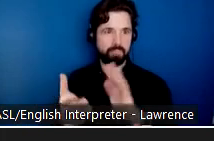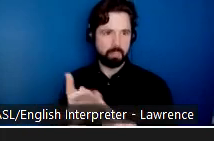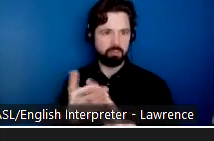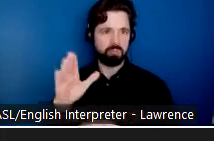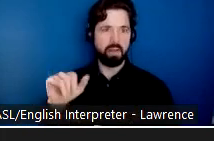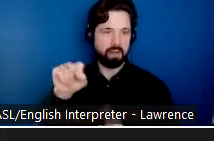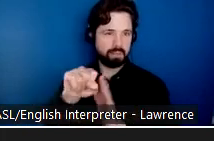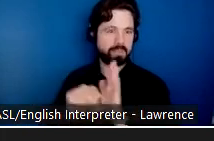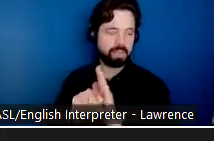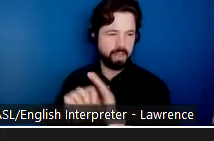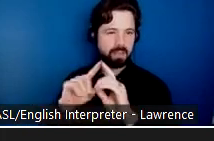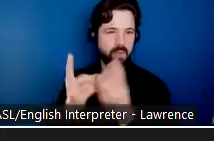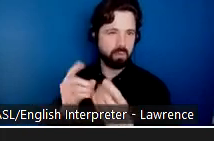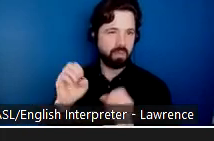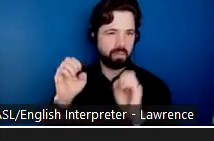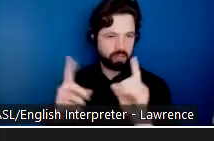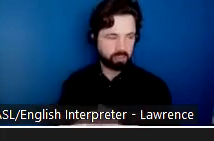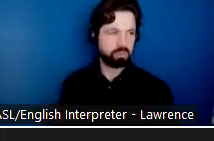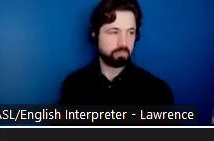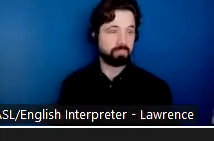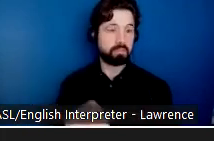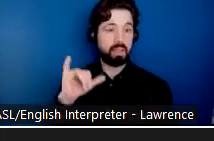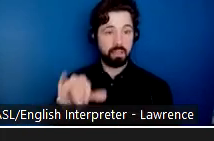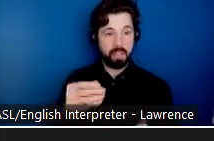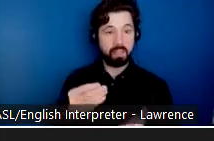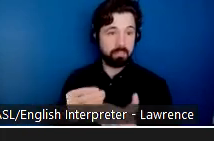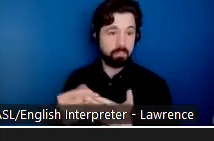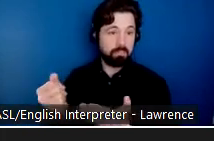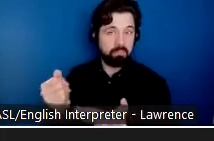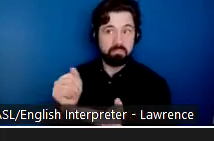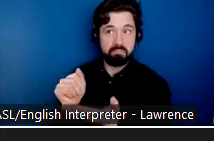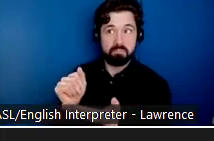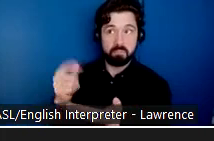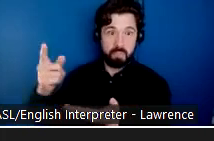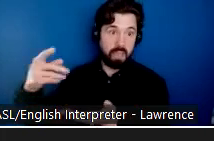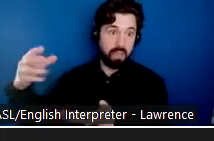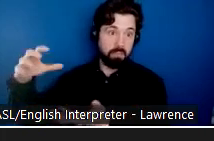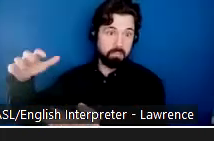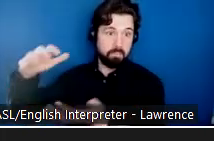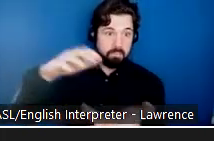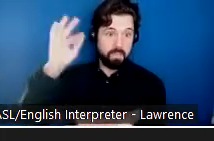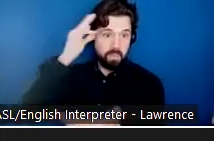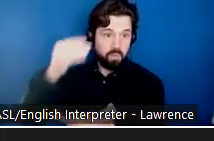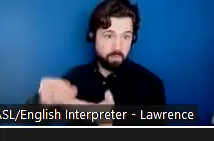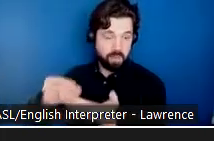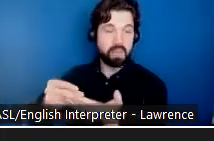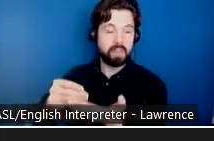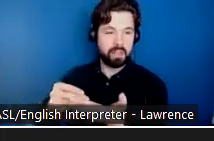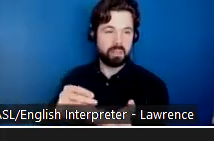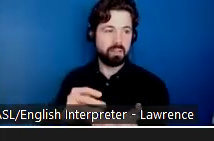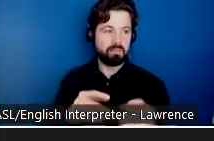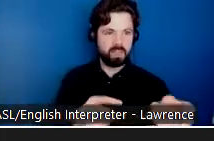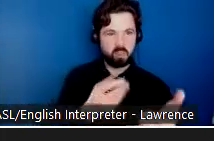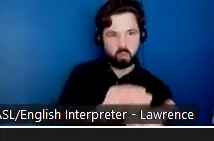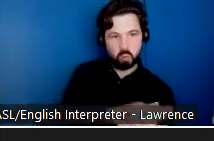state reimbursement programs for healthy, quality meals served that meet federal requirements.